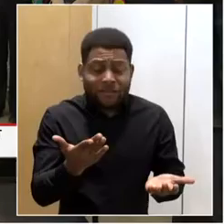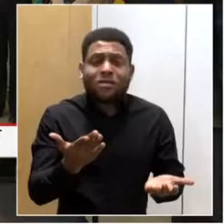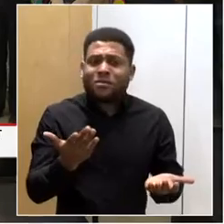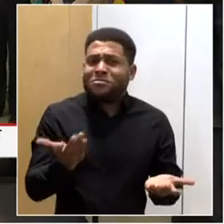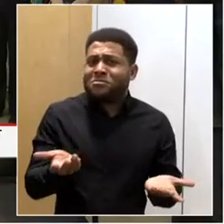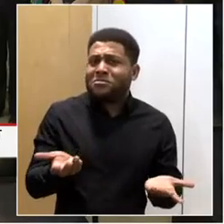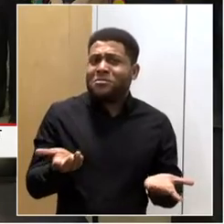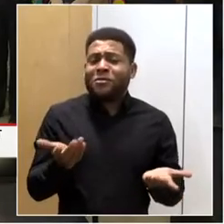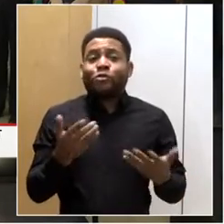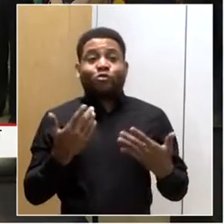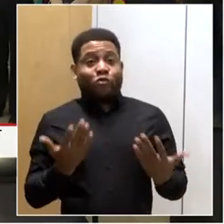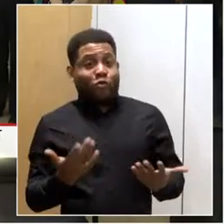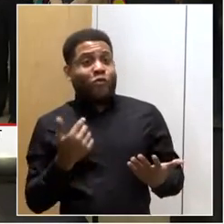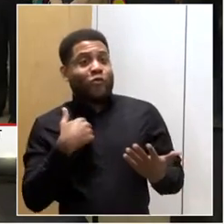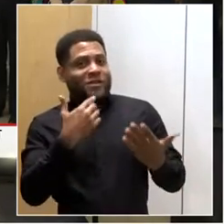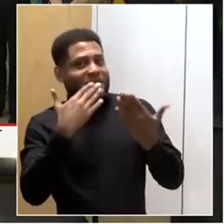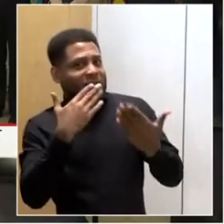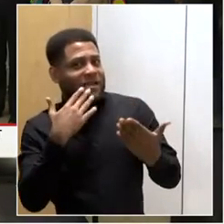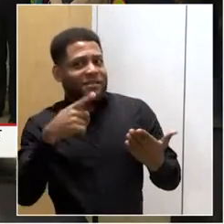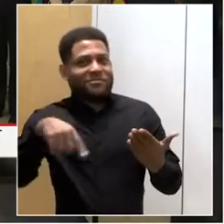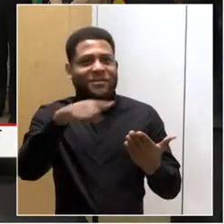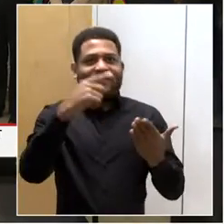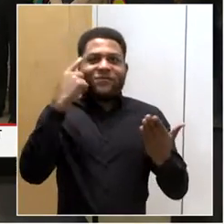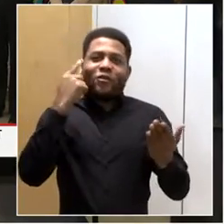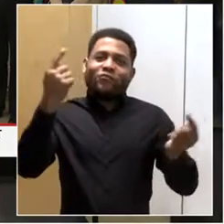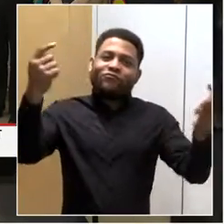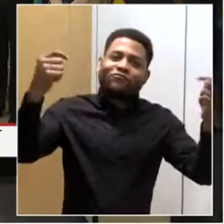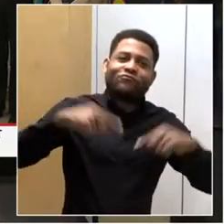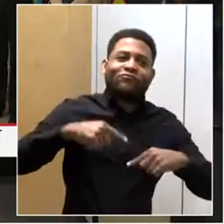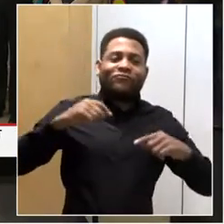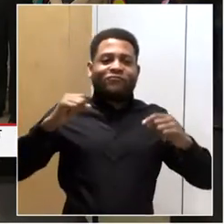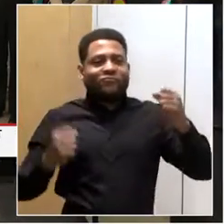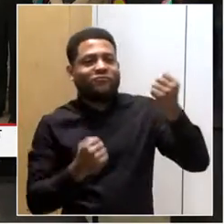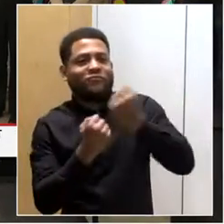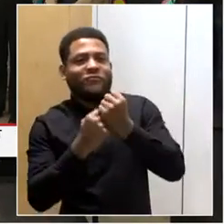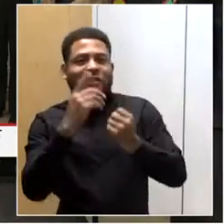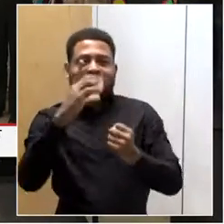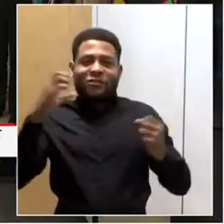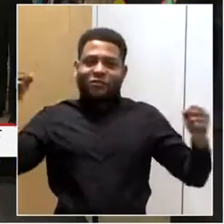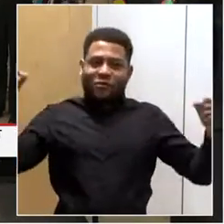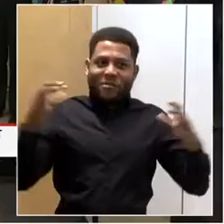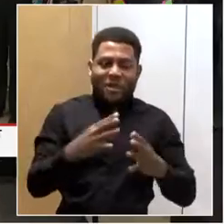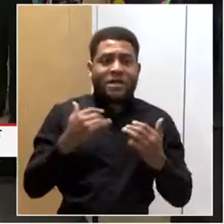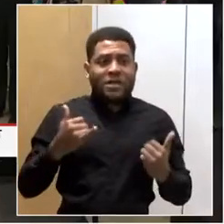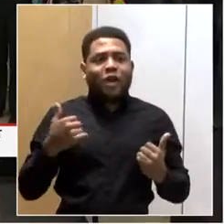supporting the comeback of DC. And with that, I'll turn it over to Director Hanlon.